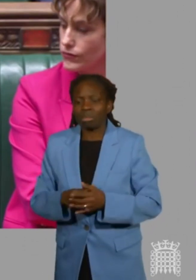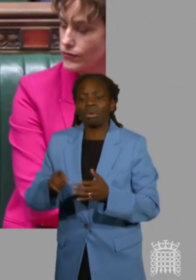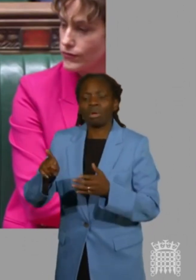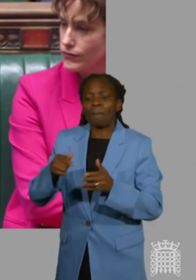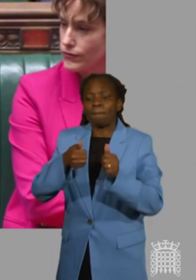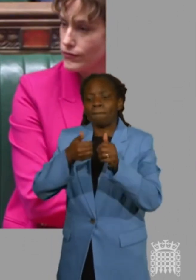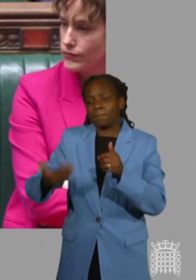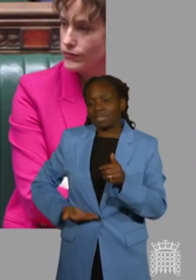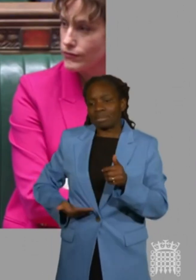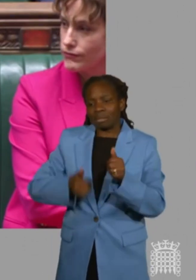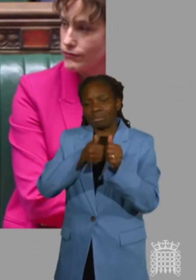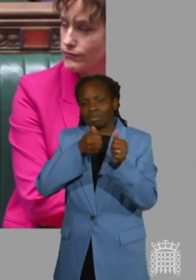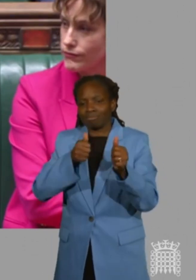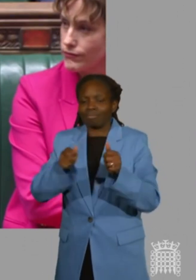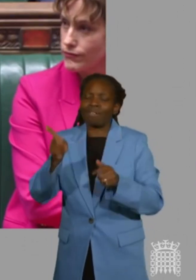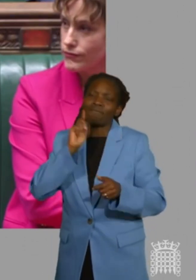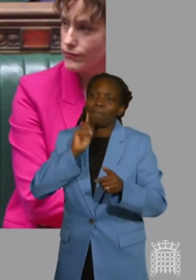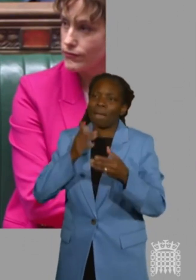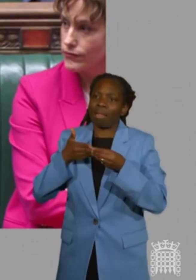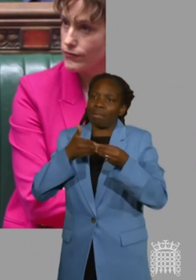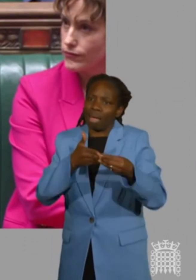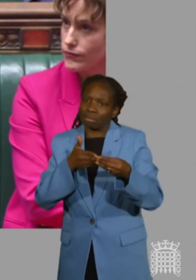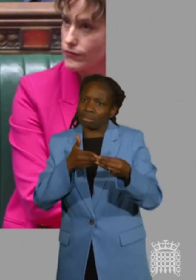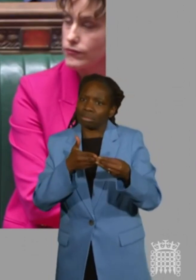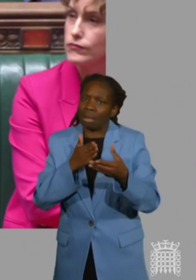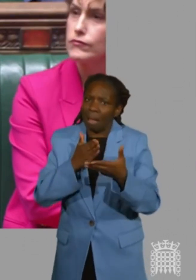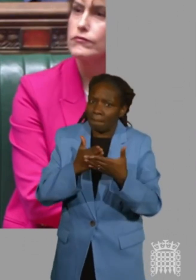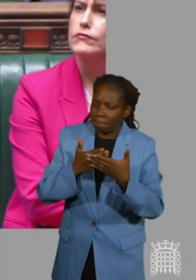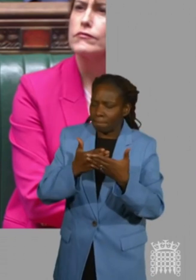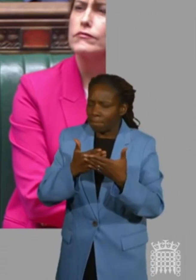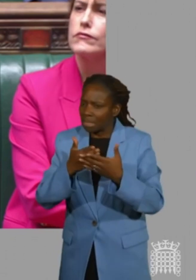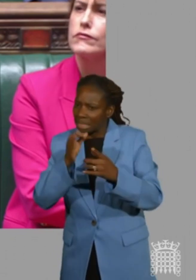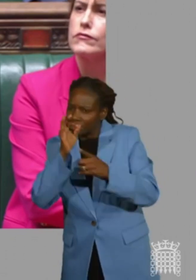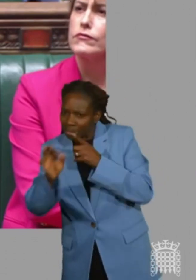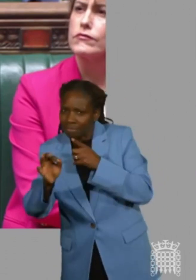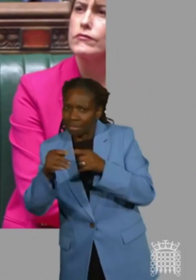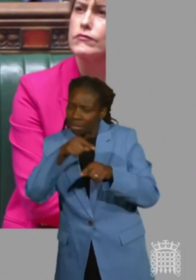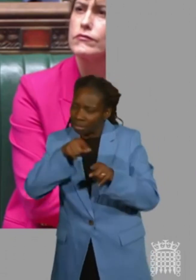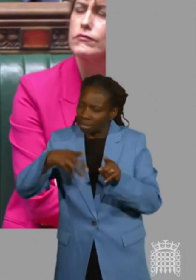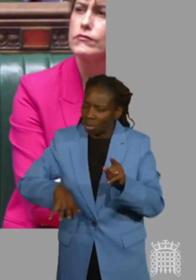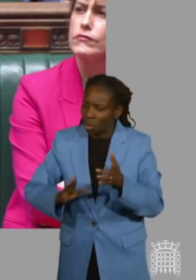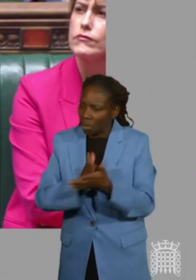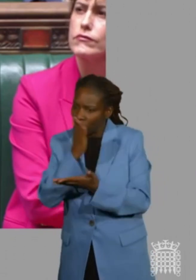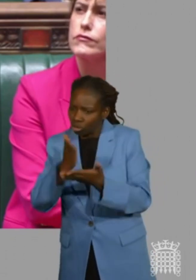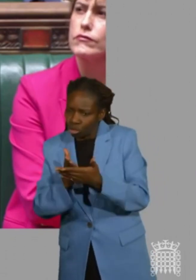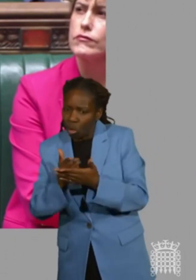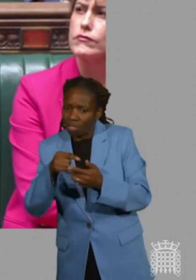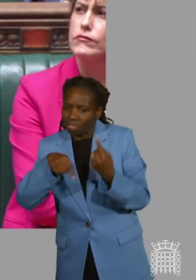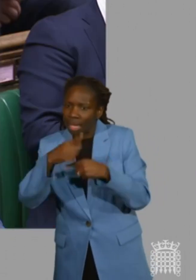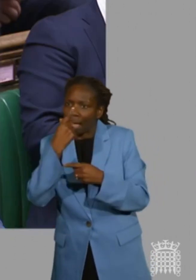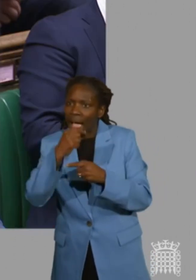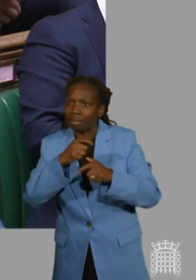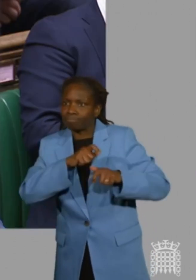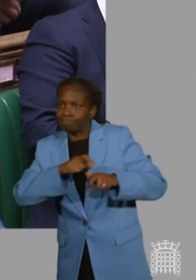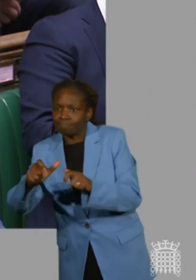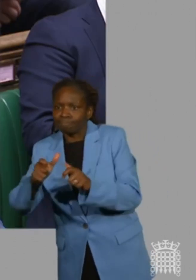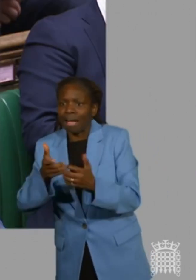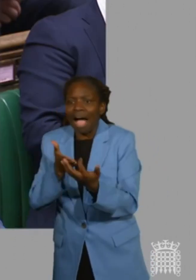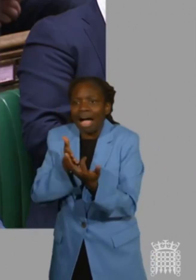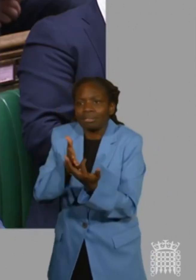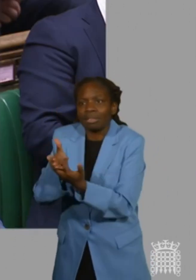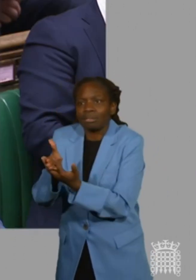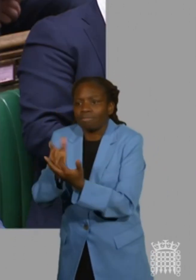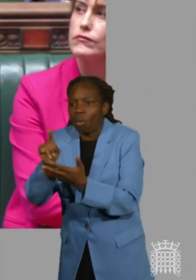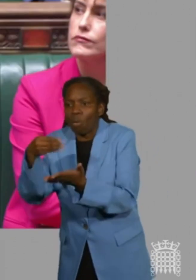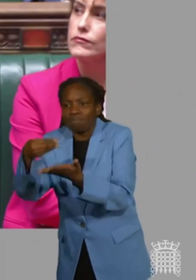Trade, we work with the British Business Bank in order to ensure that they continue to have access to finance. We have the Investing in Women's Code.